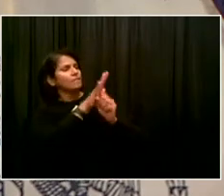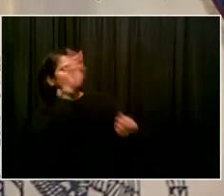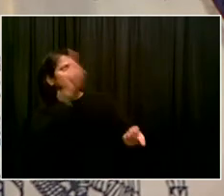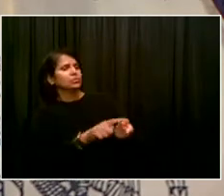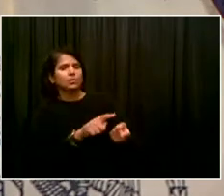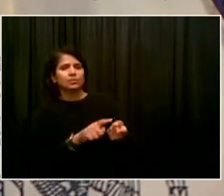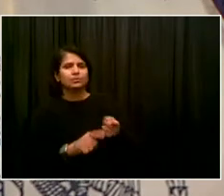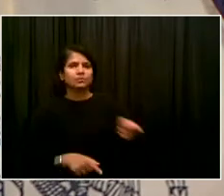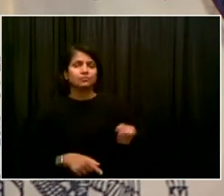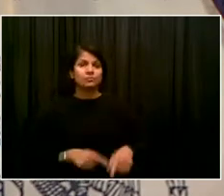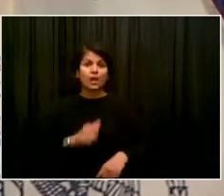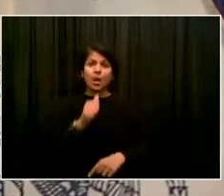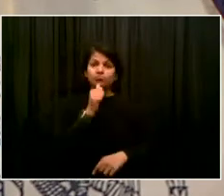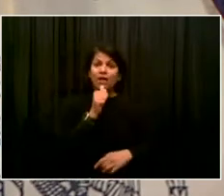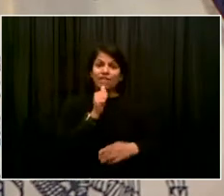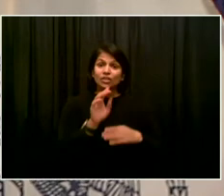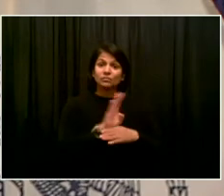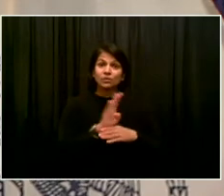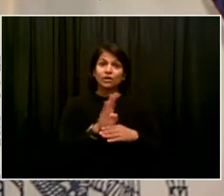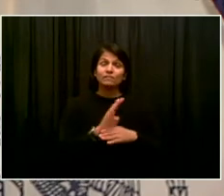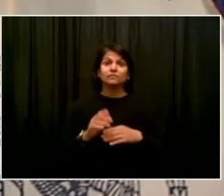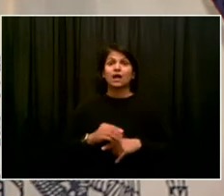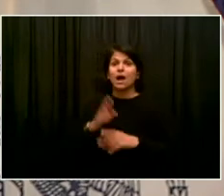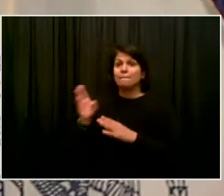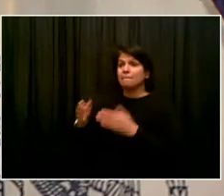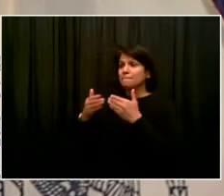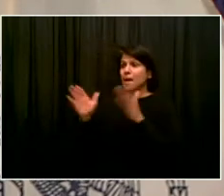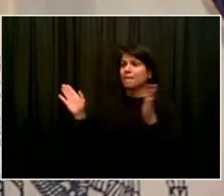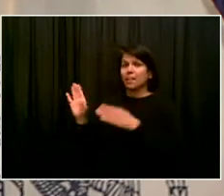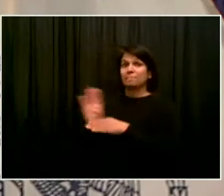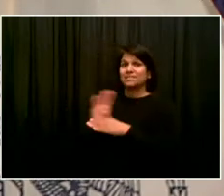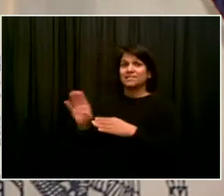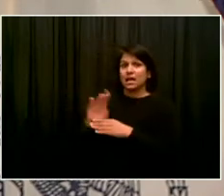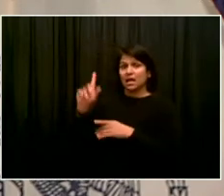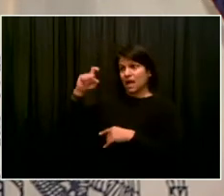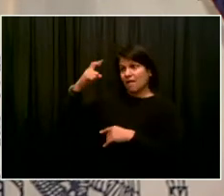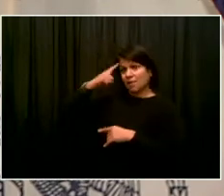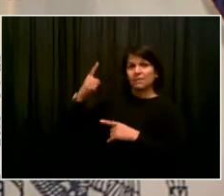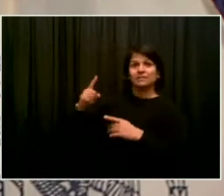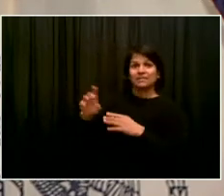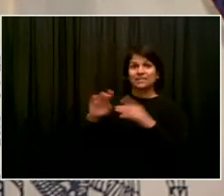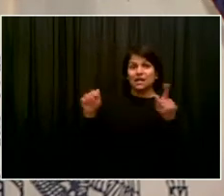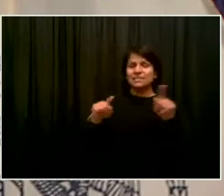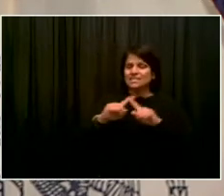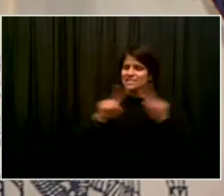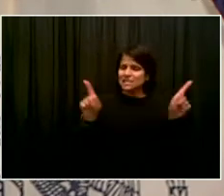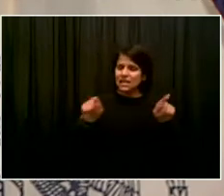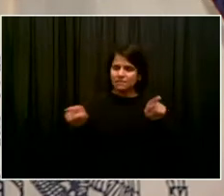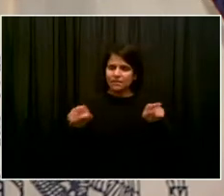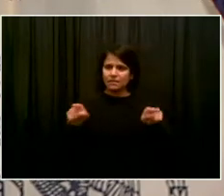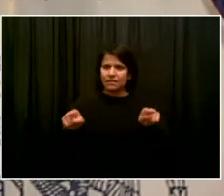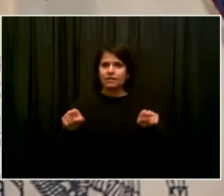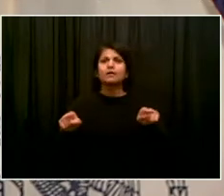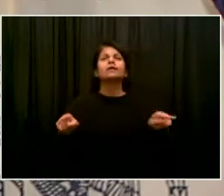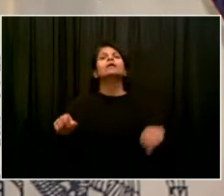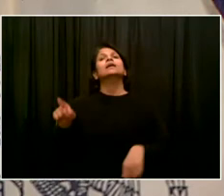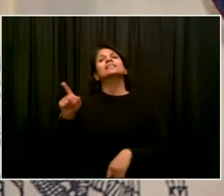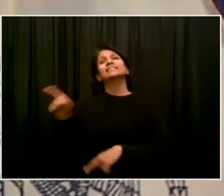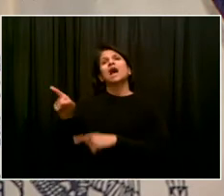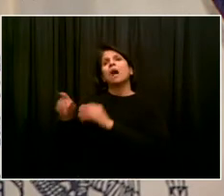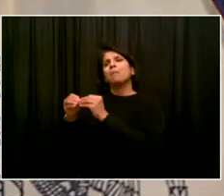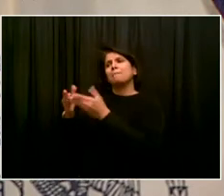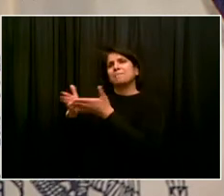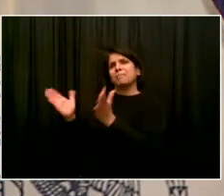comparison. Public sector folks, public employees are here to serve everyone. We need them. We've also made sure that their level of vaccination is far